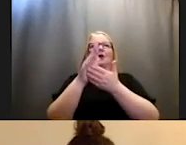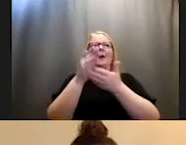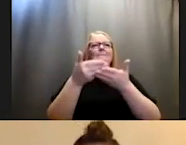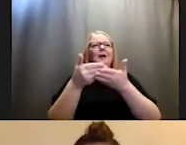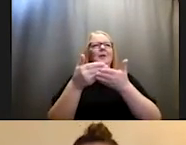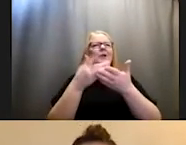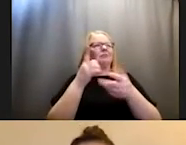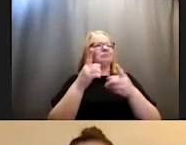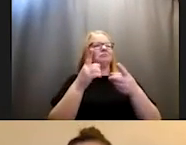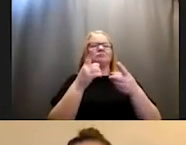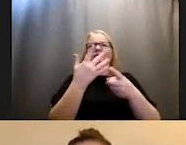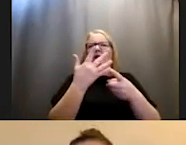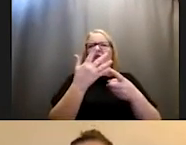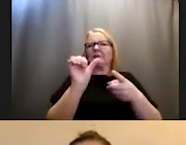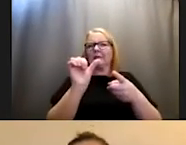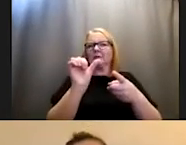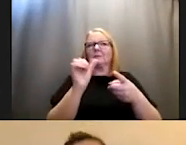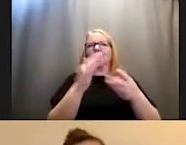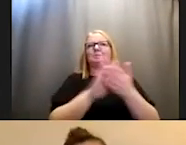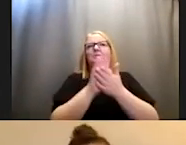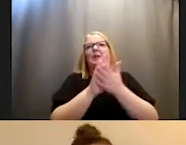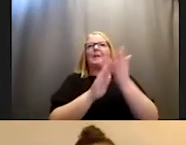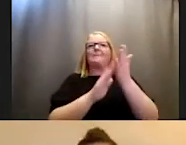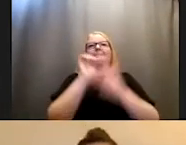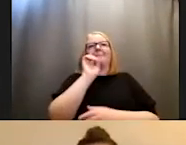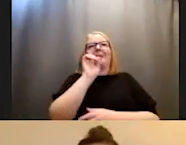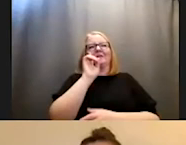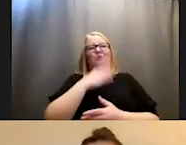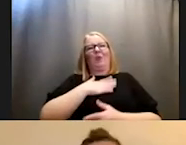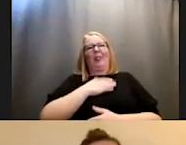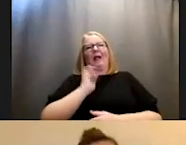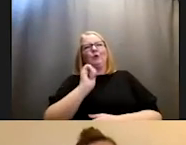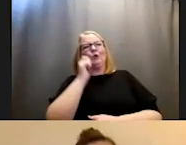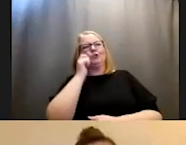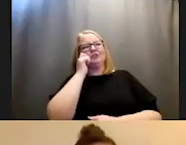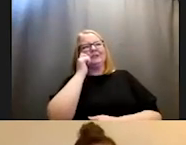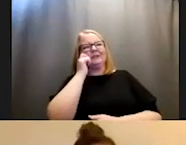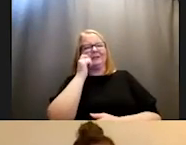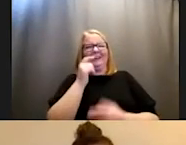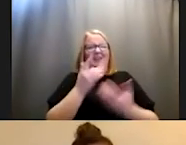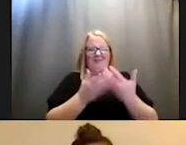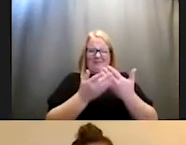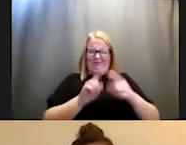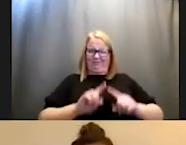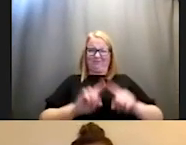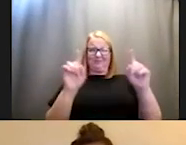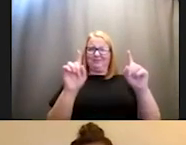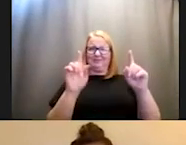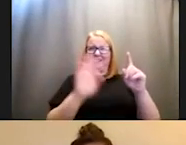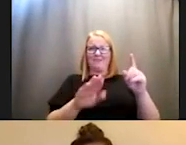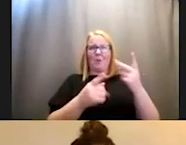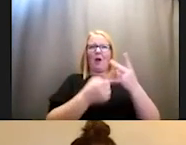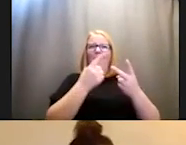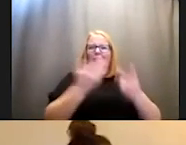colours, with the tagline, Mary, we like your cheek. So it's very far removed from the other major companies